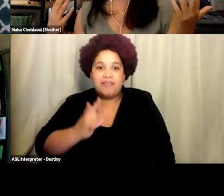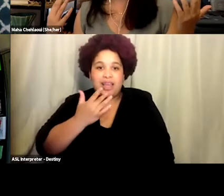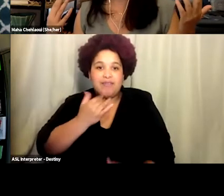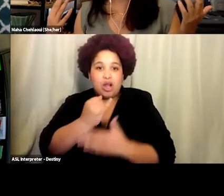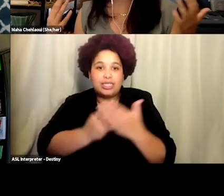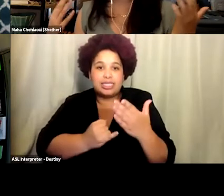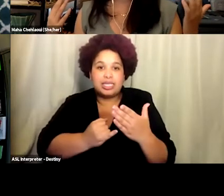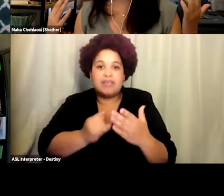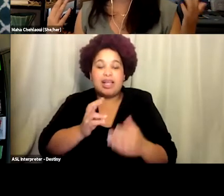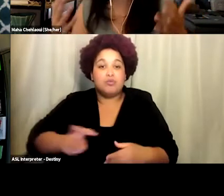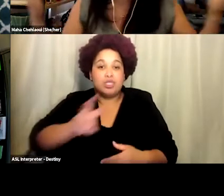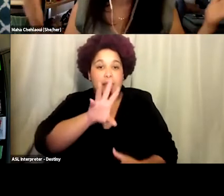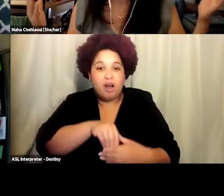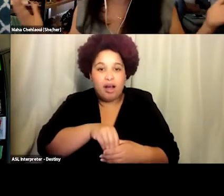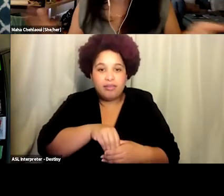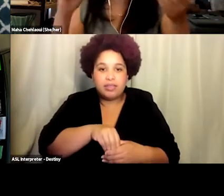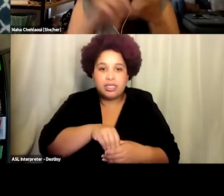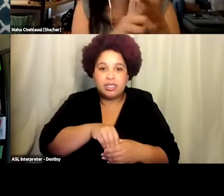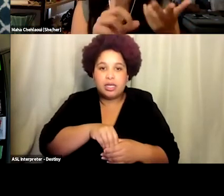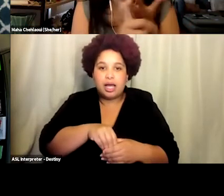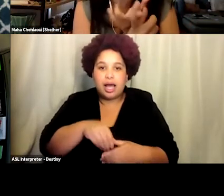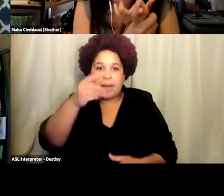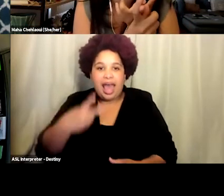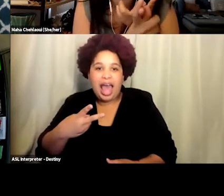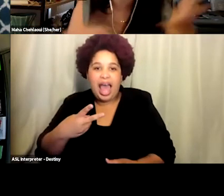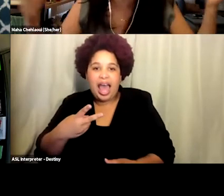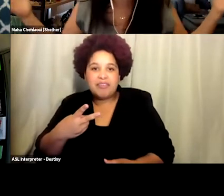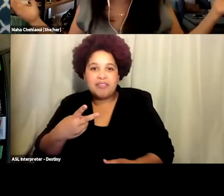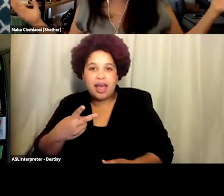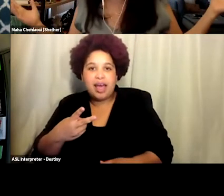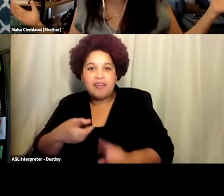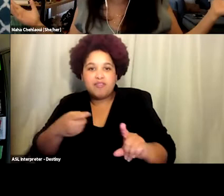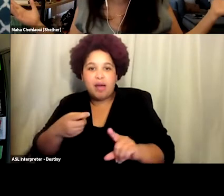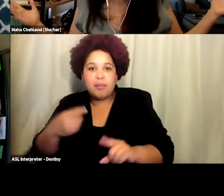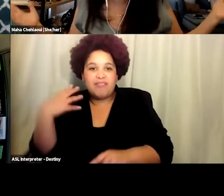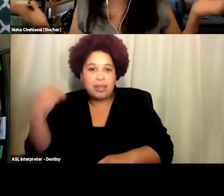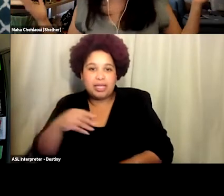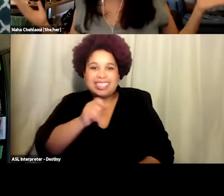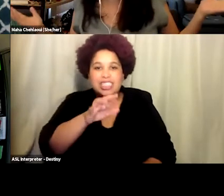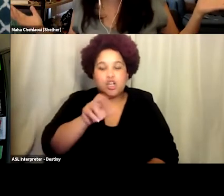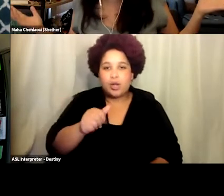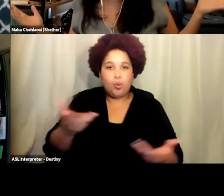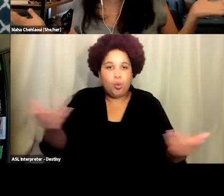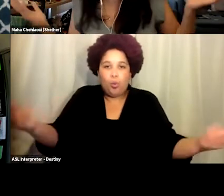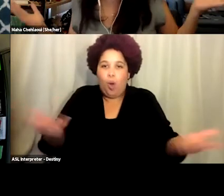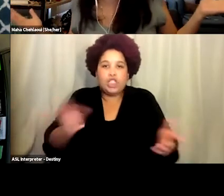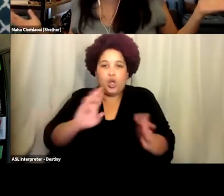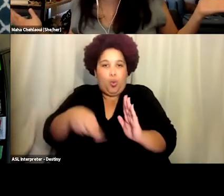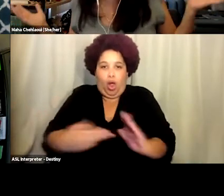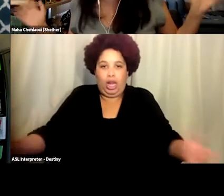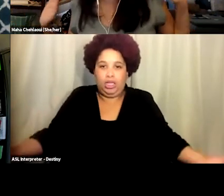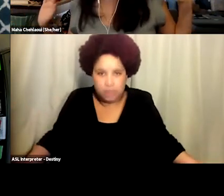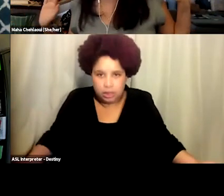artistic explorations I have done have been, I mean, guys, I'm half Filipino, half Syrian, what role? What am I like? What are we